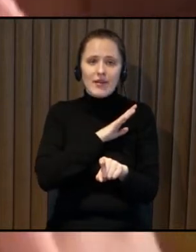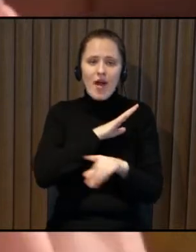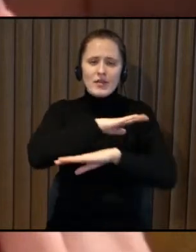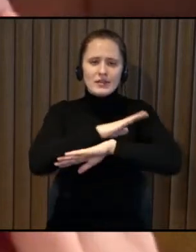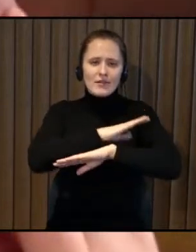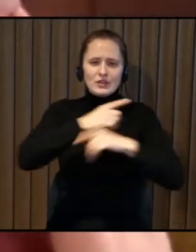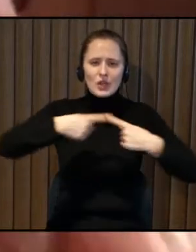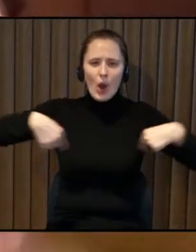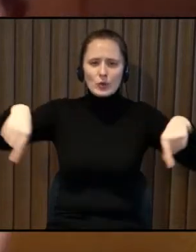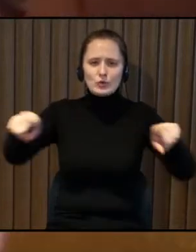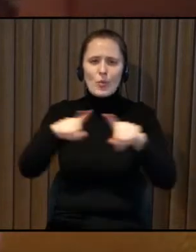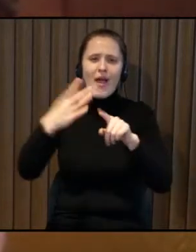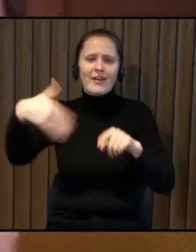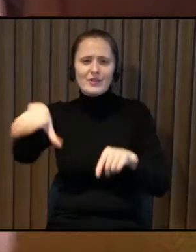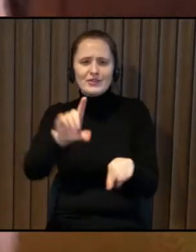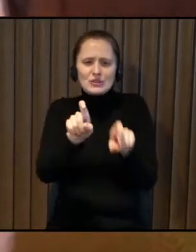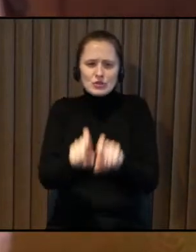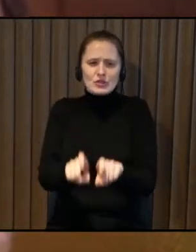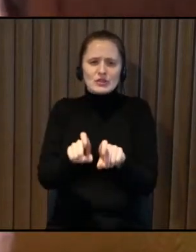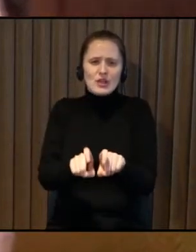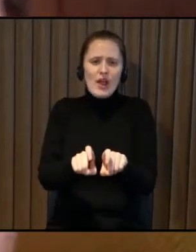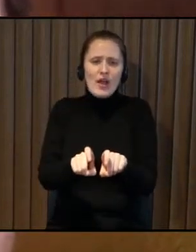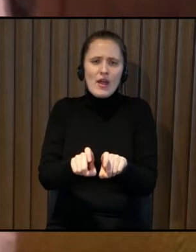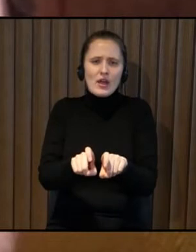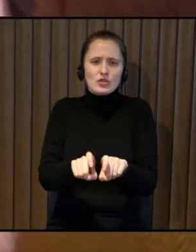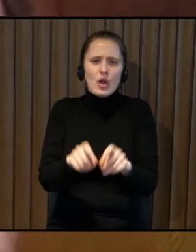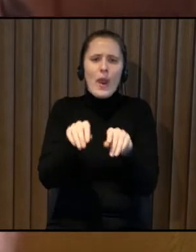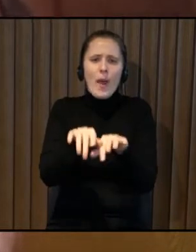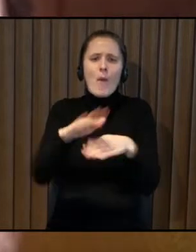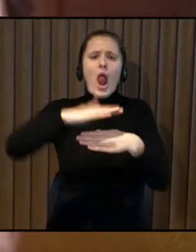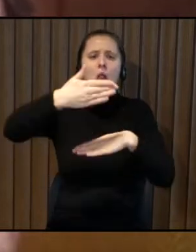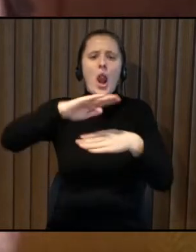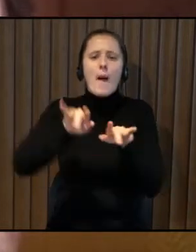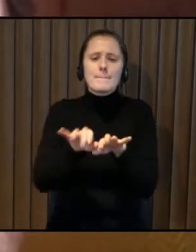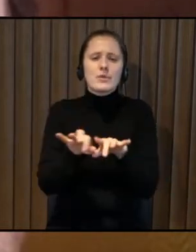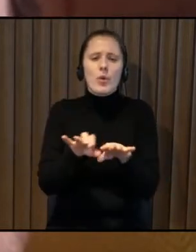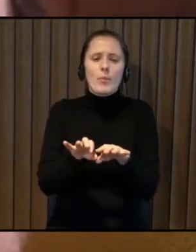Also, in the open place where everyone is sitting with their laptops,